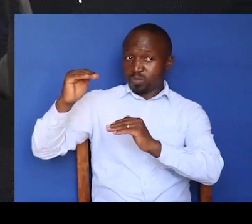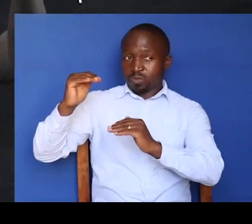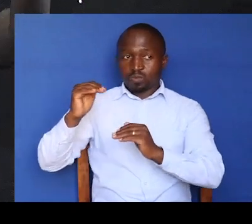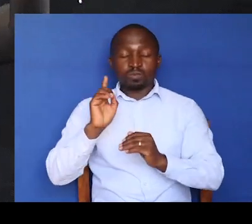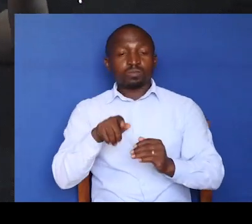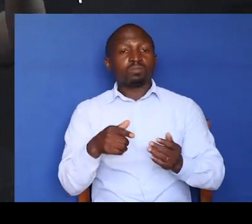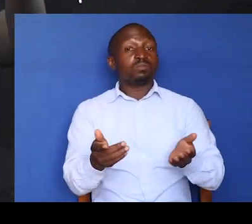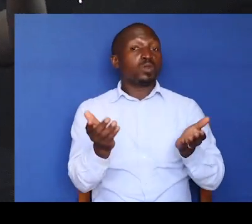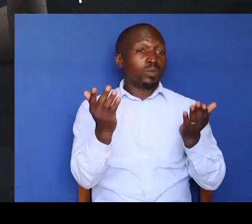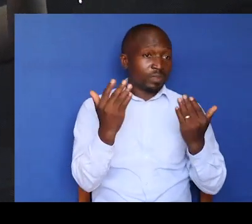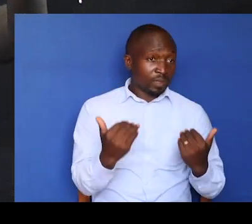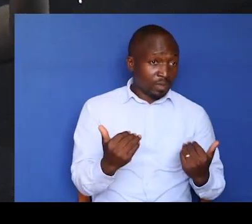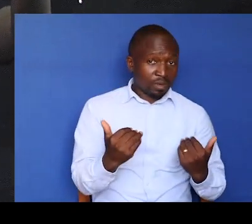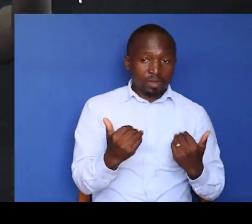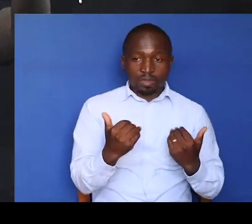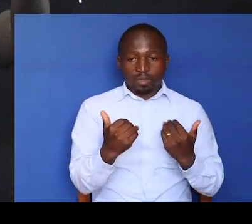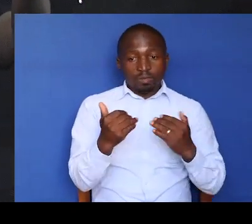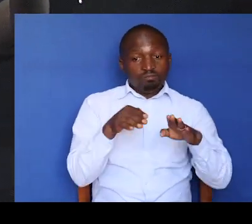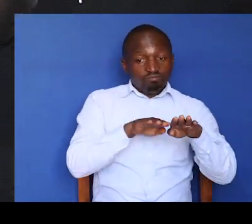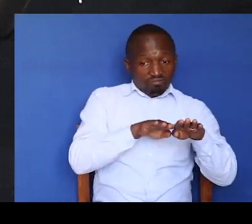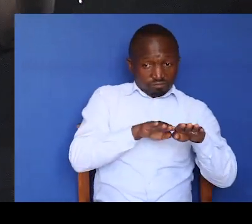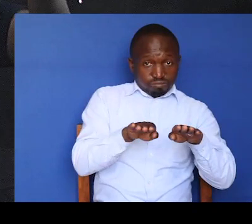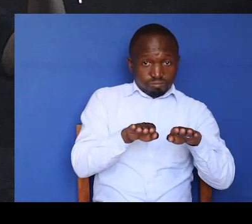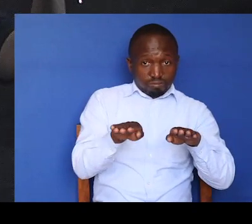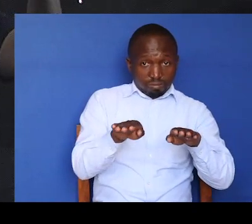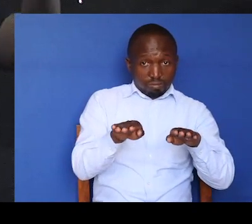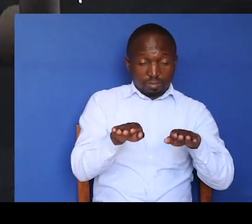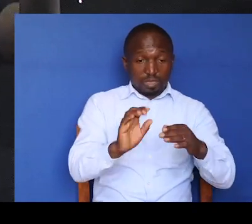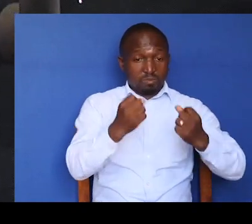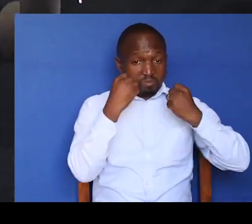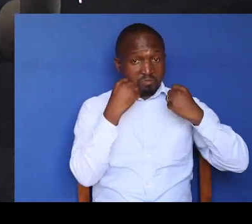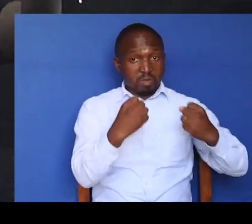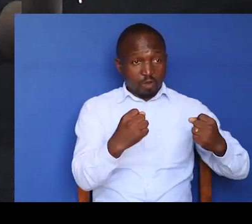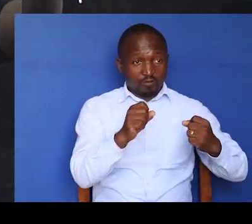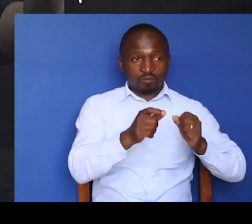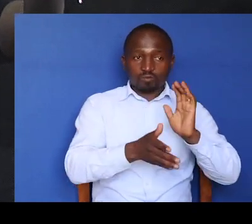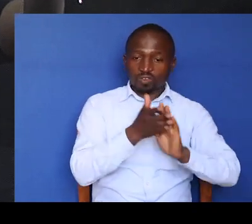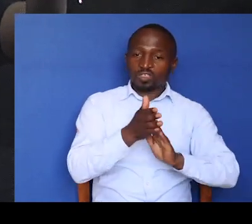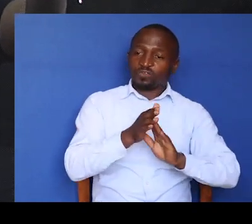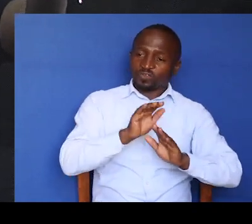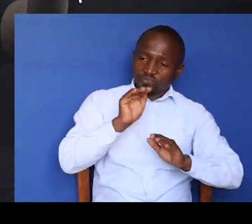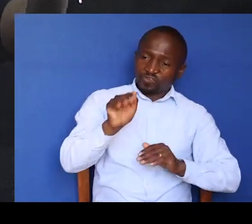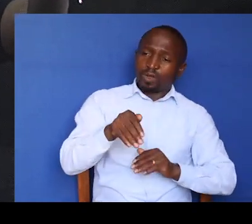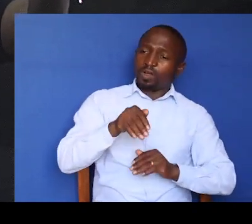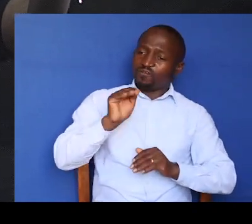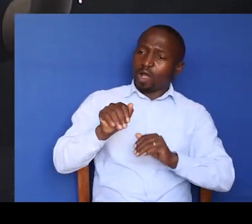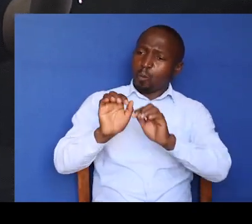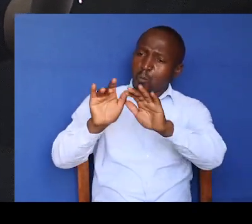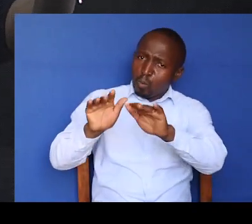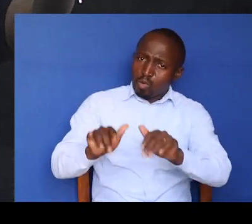there is a possibility for the tributary of more powerful river to make a headward